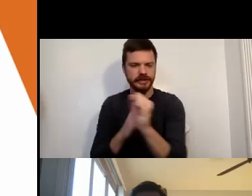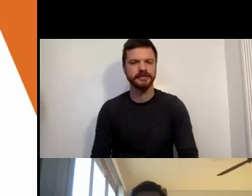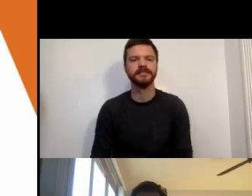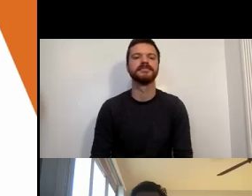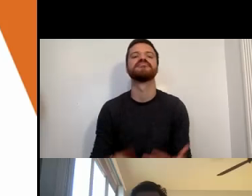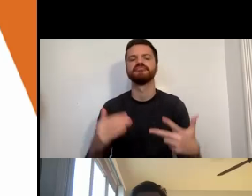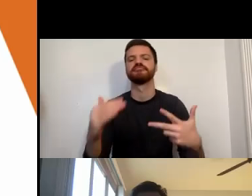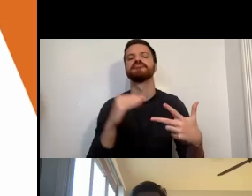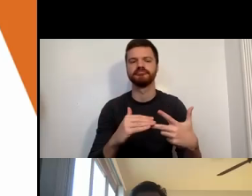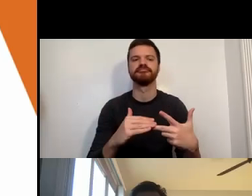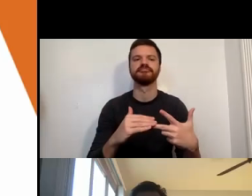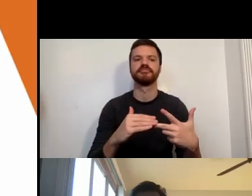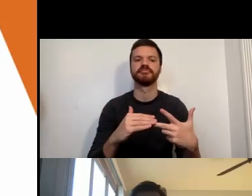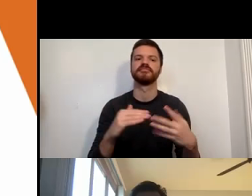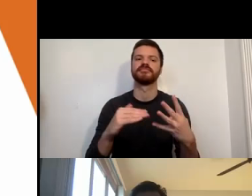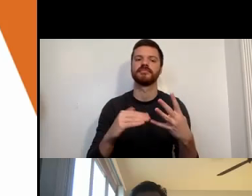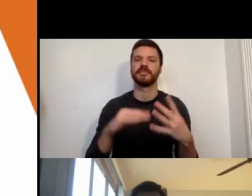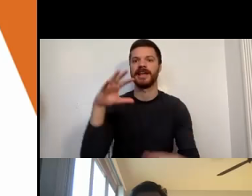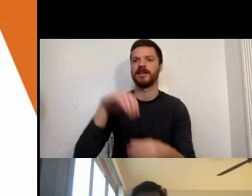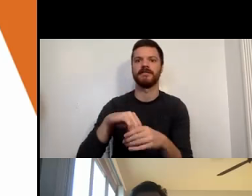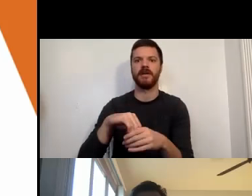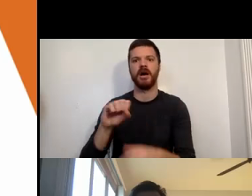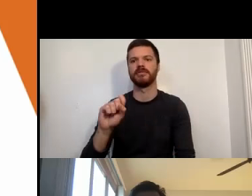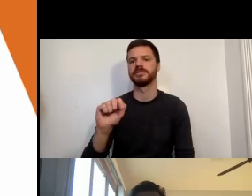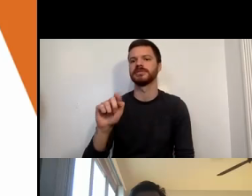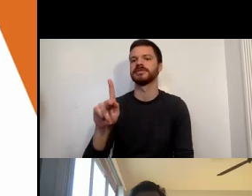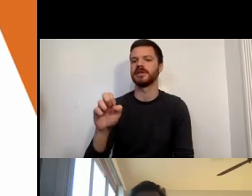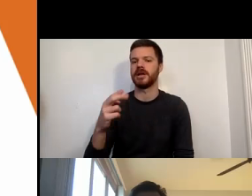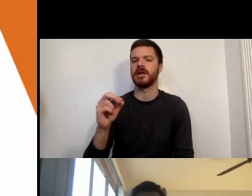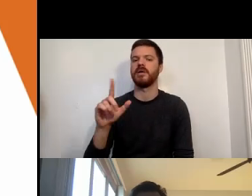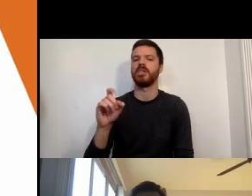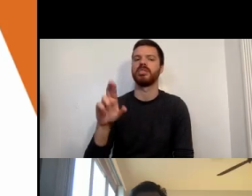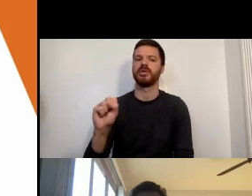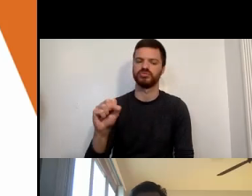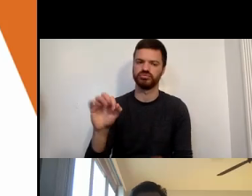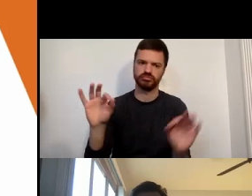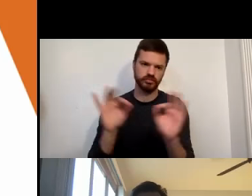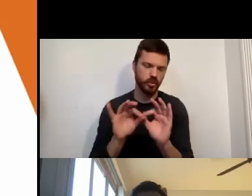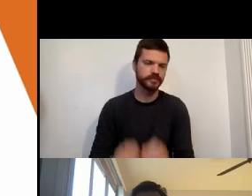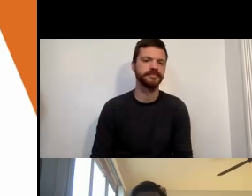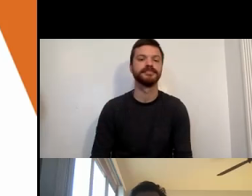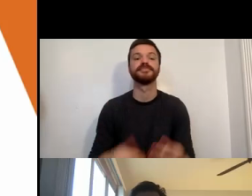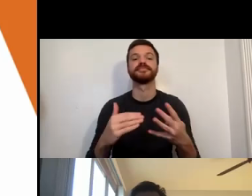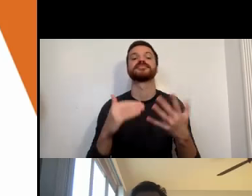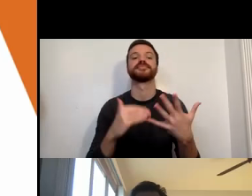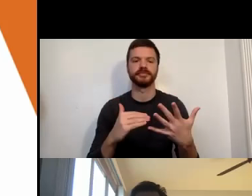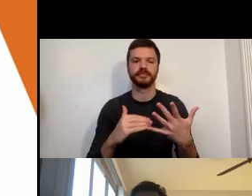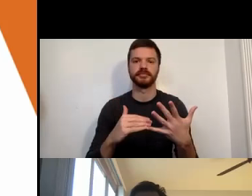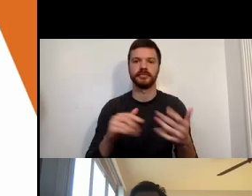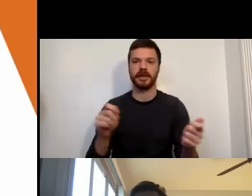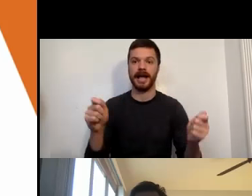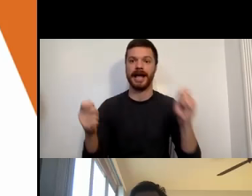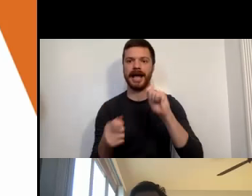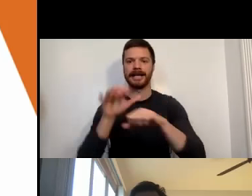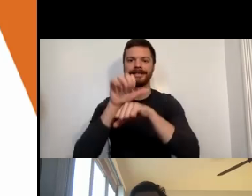lot about the importance of involving stakeholders. We heard about the need to adapt when necessary